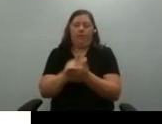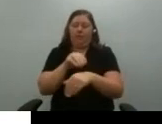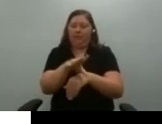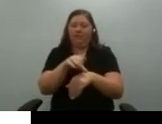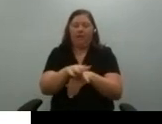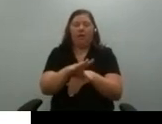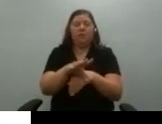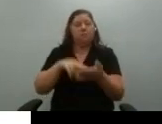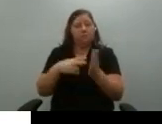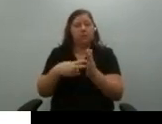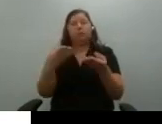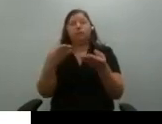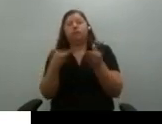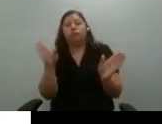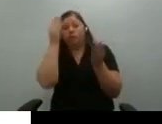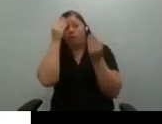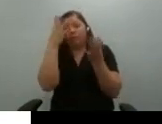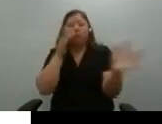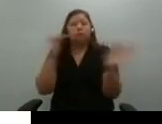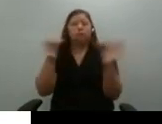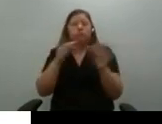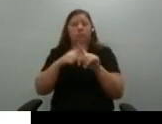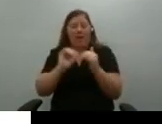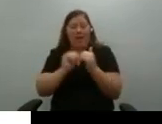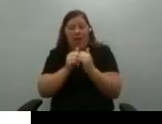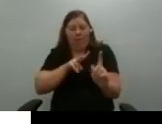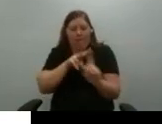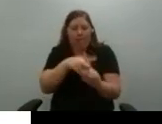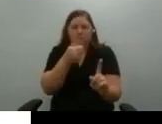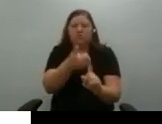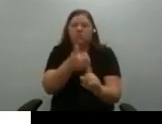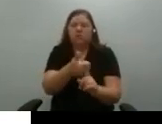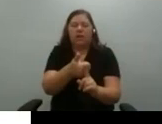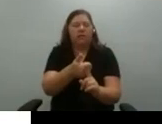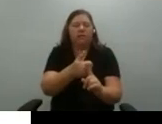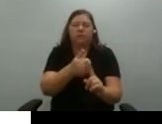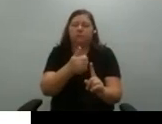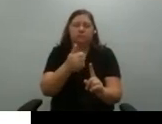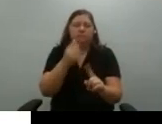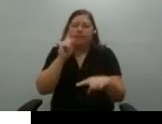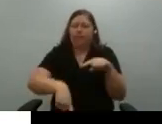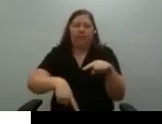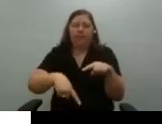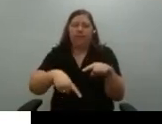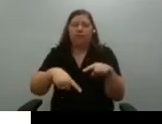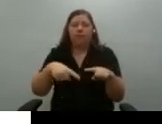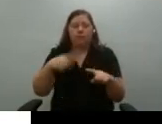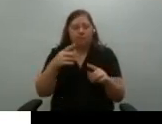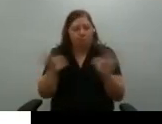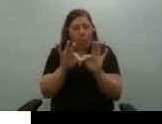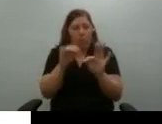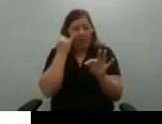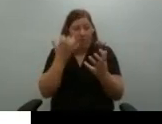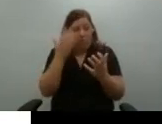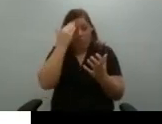advise you on how this information applies to you. Because each person's case is unique, it's best to contact a licensed immigration attorney